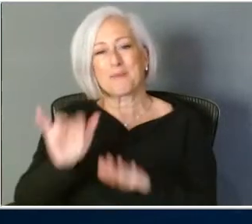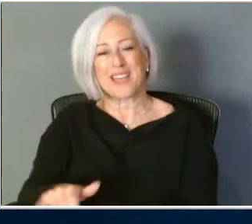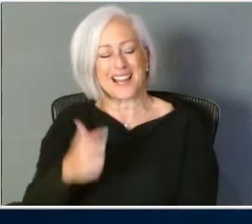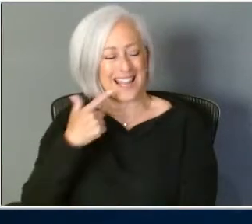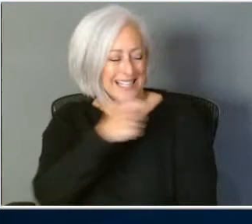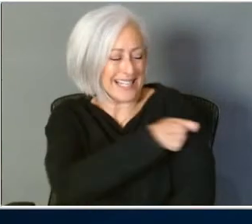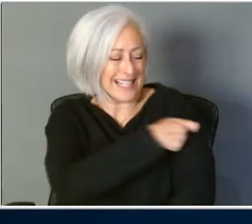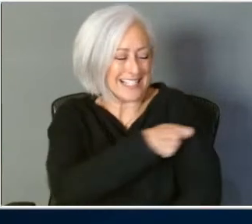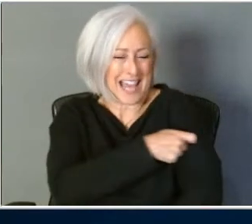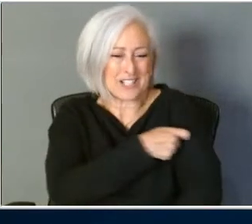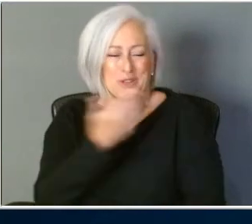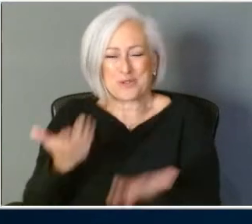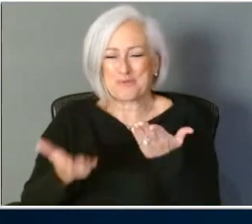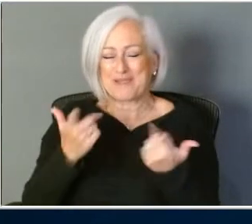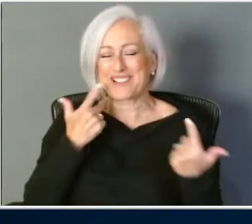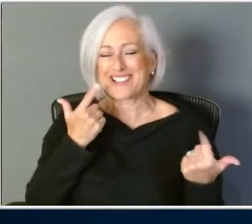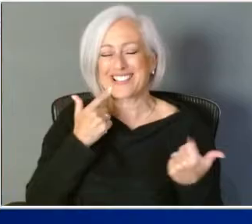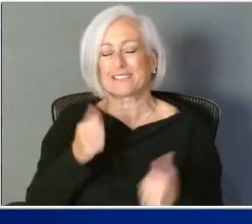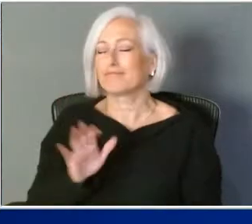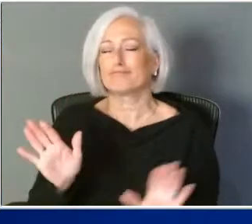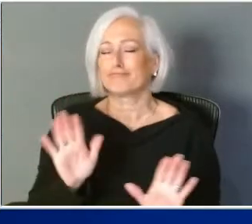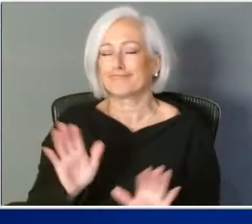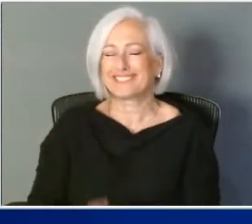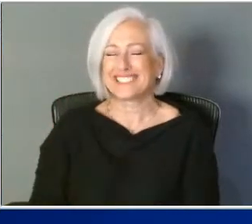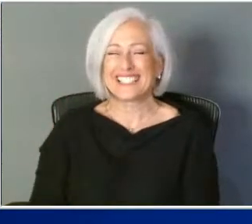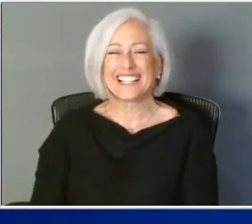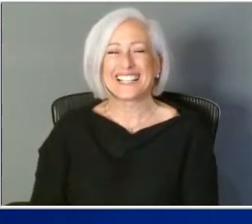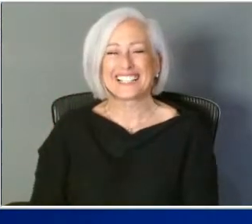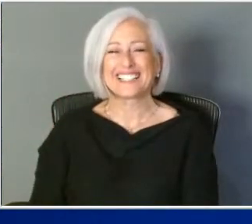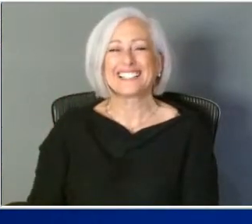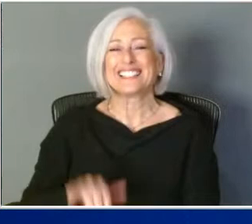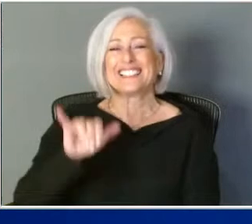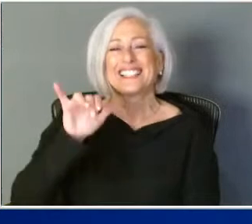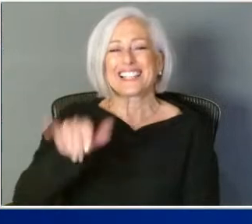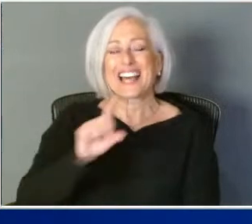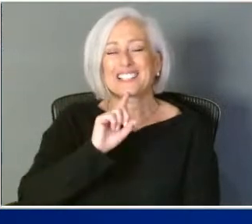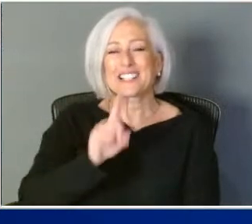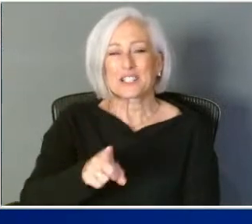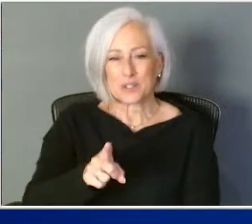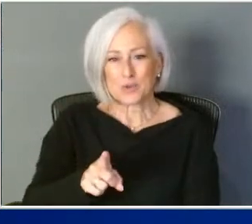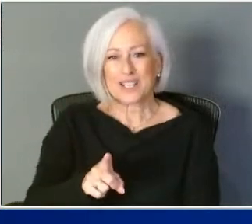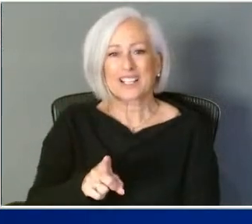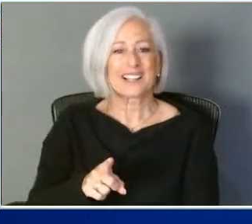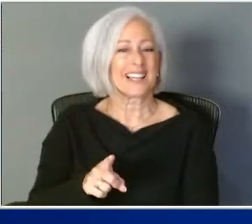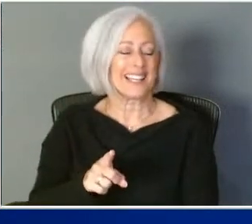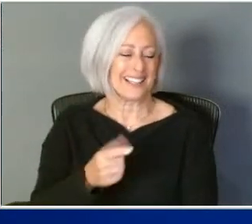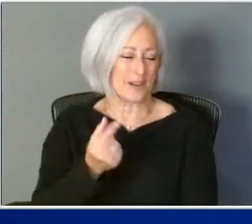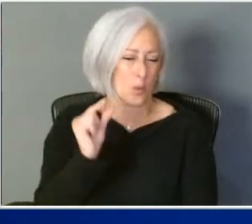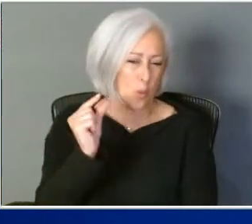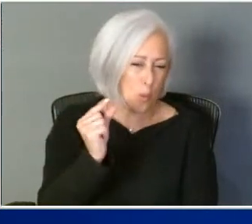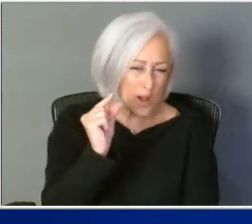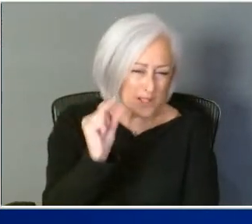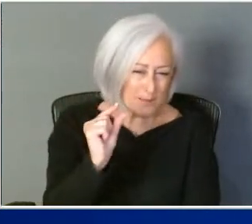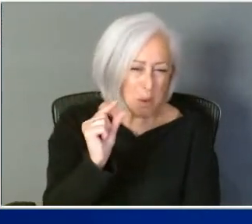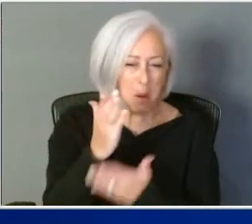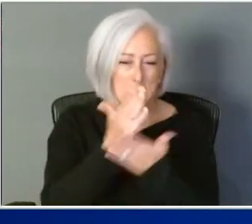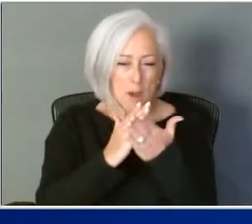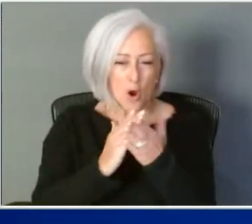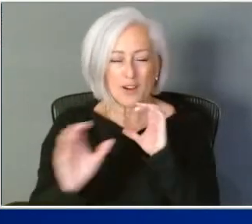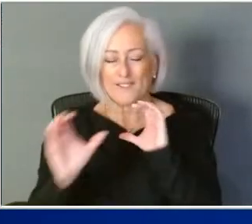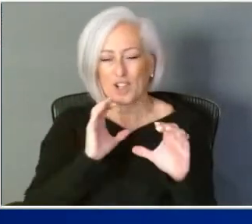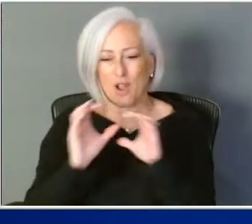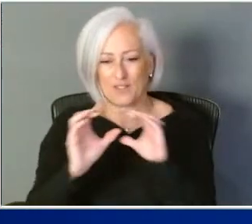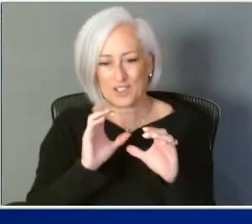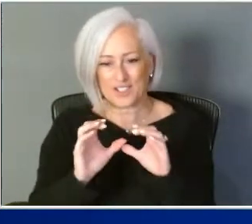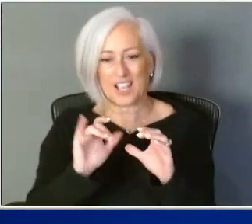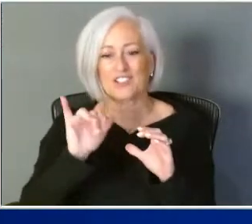Hawkinson. Yeah. I got a good idea. Yeah, I think this is a microcosm conversation about really something that is certainly broader